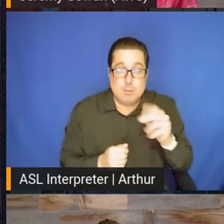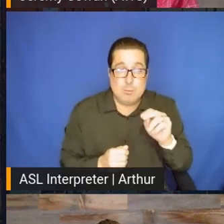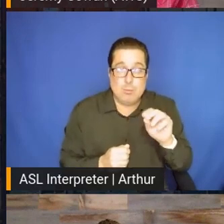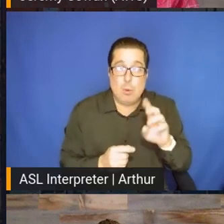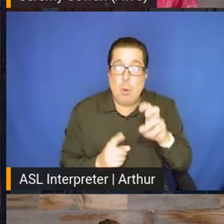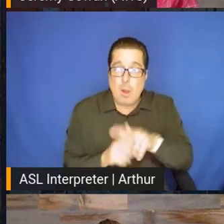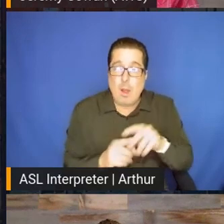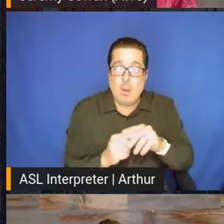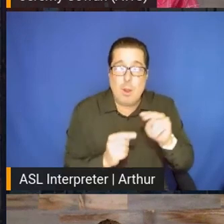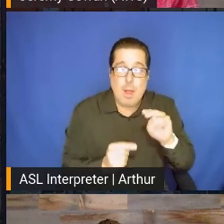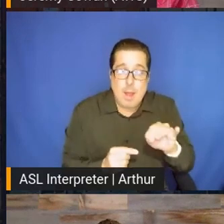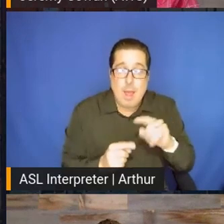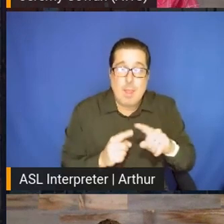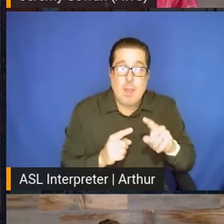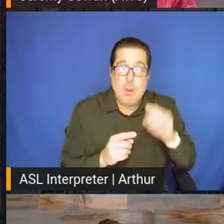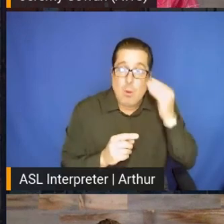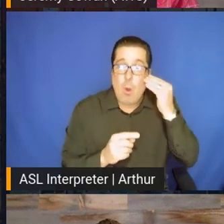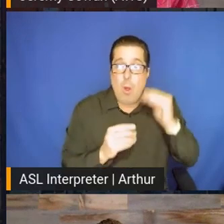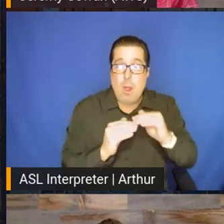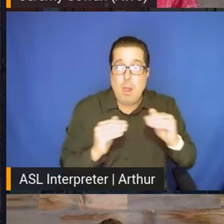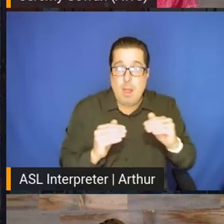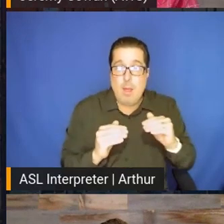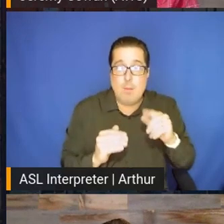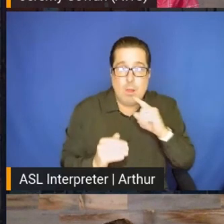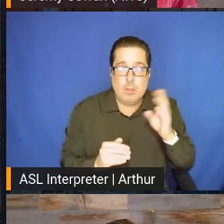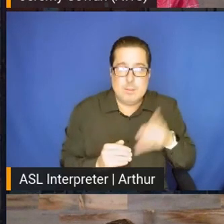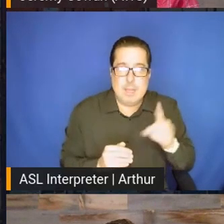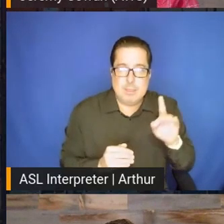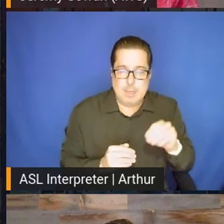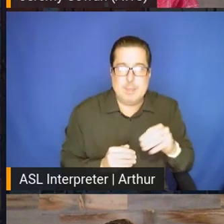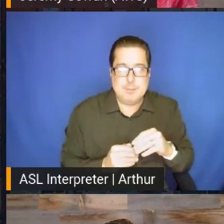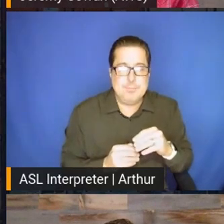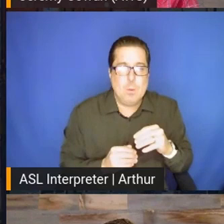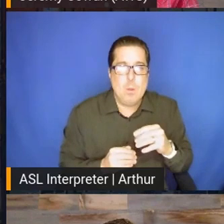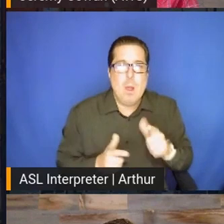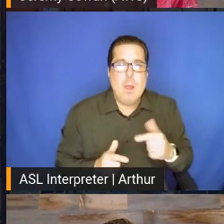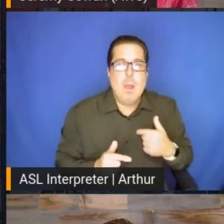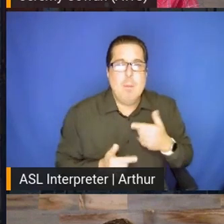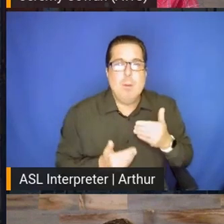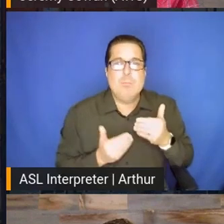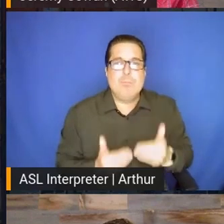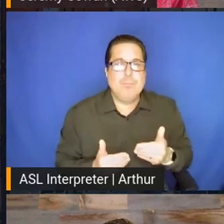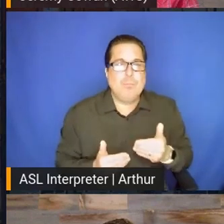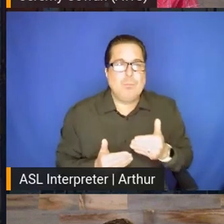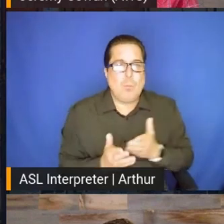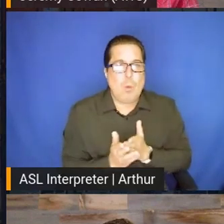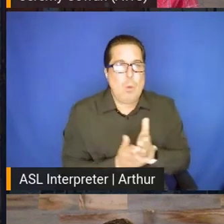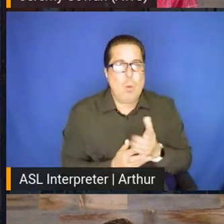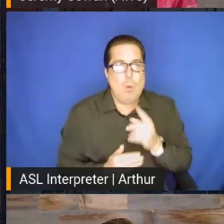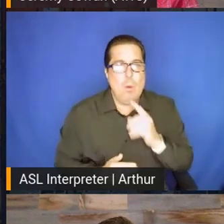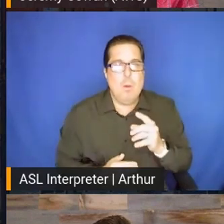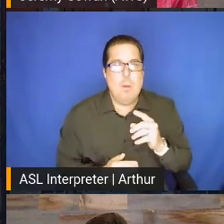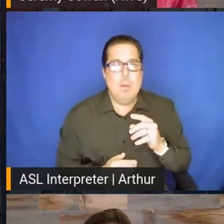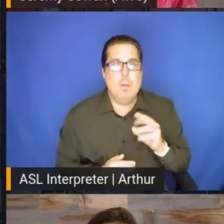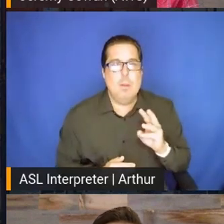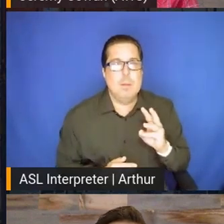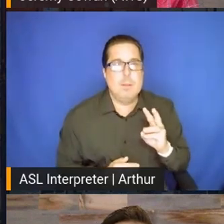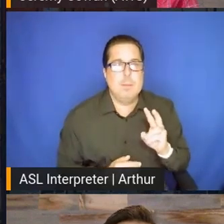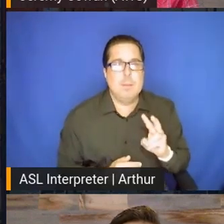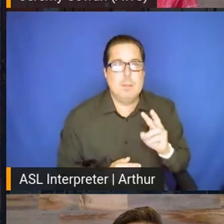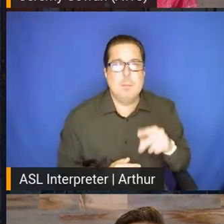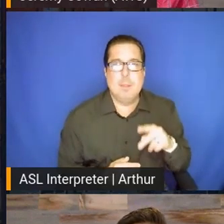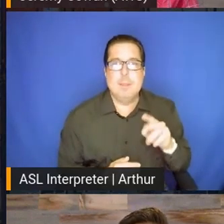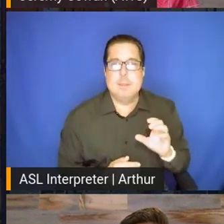ENIs at the node level are /80. So let me go through the VPC basics that I